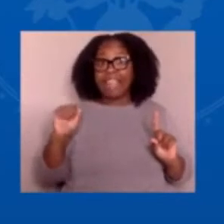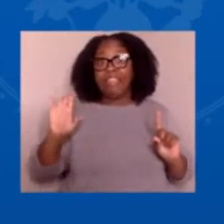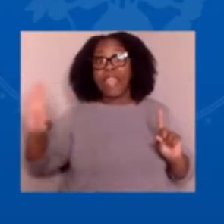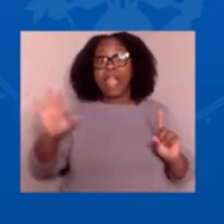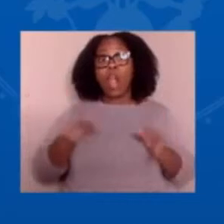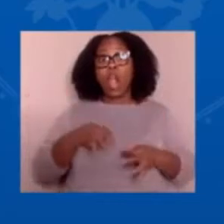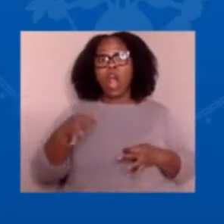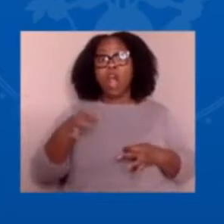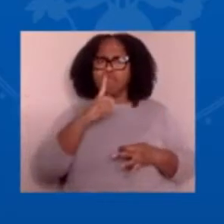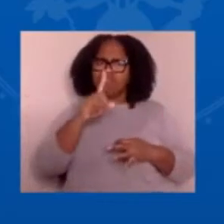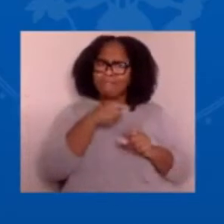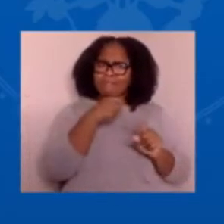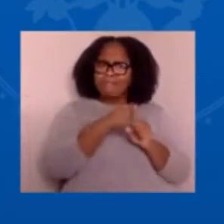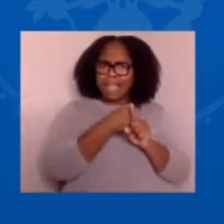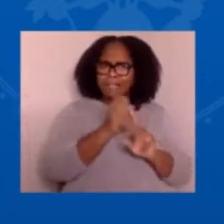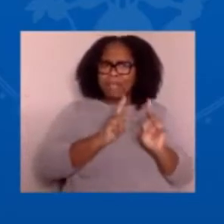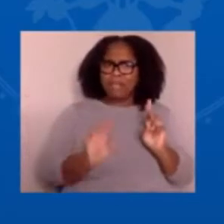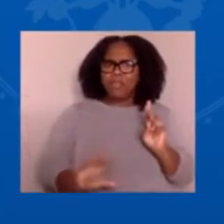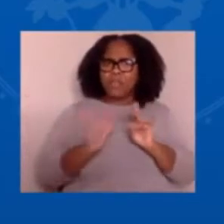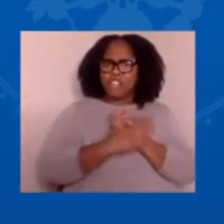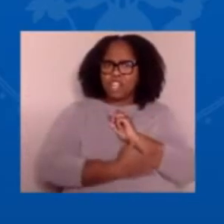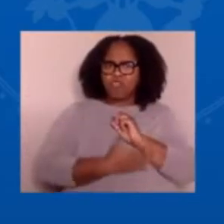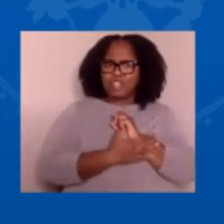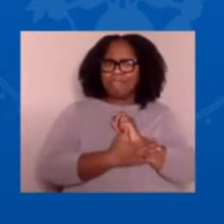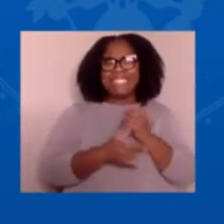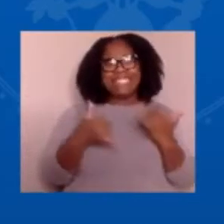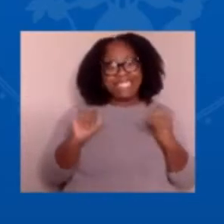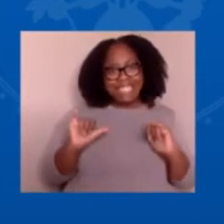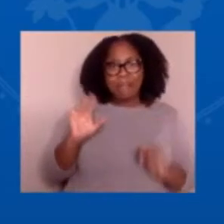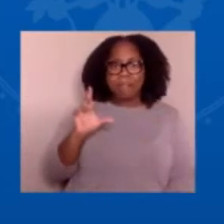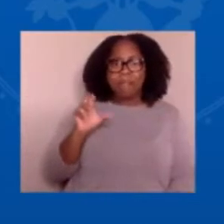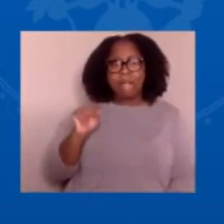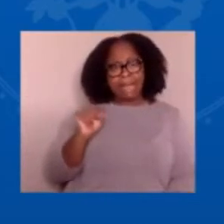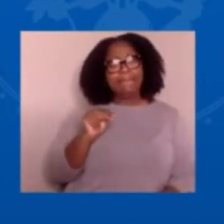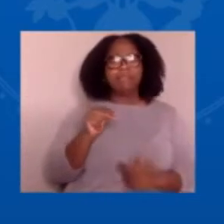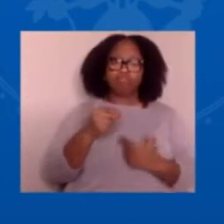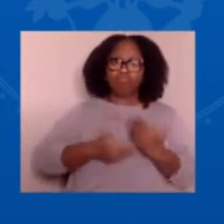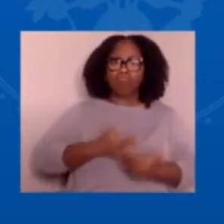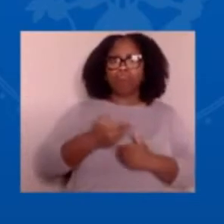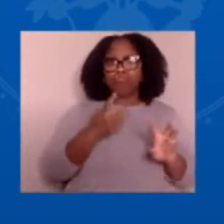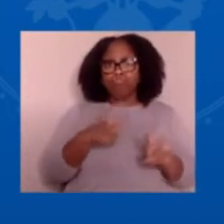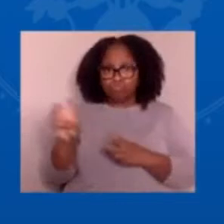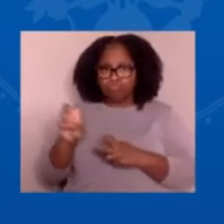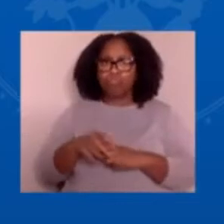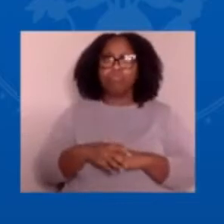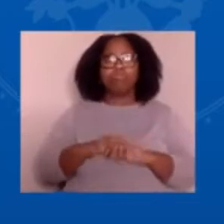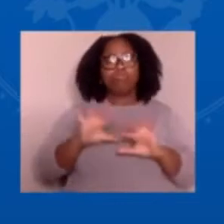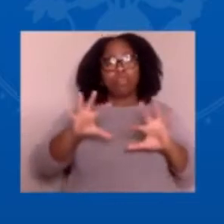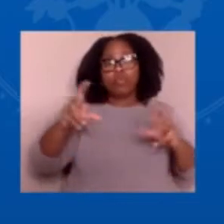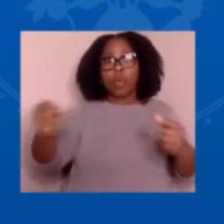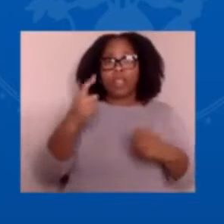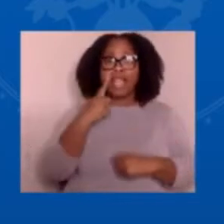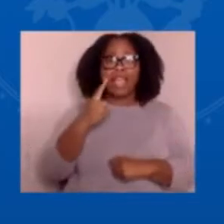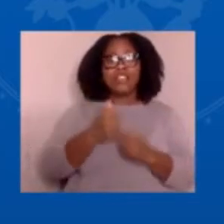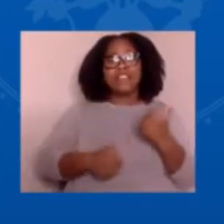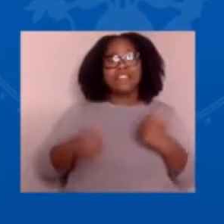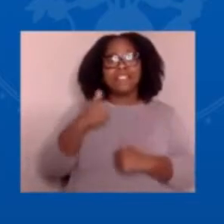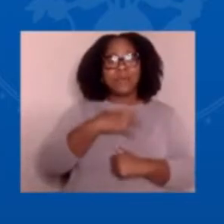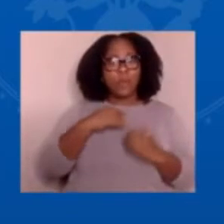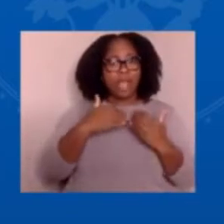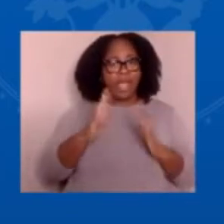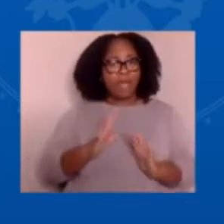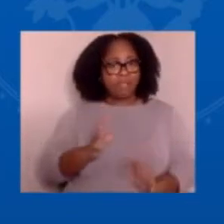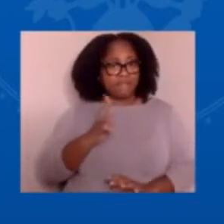the face of that the transition team continues to do the work it is able to including the continued roll out of senior White House officials uh last week we